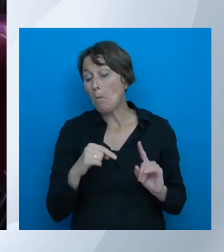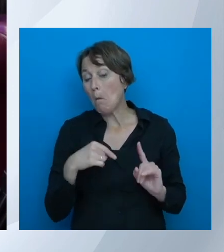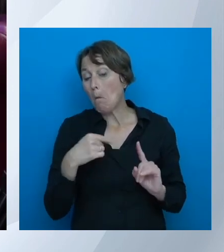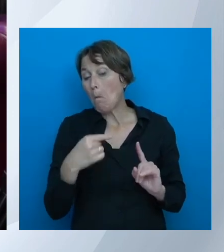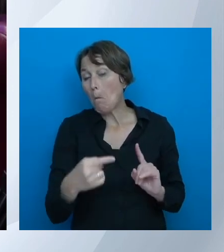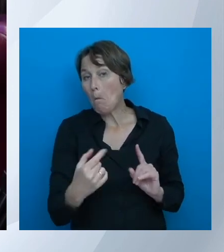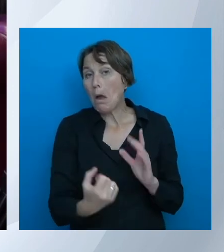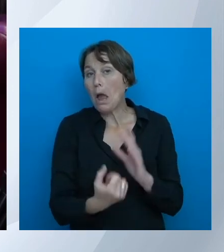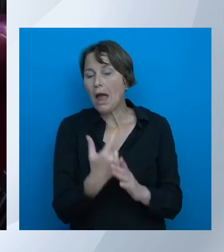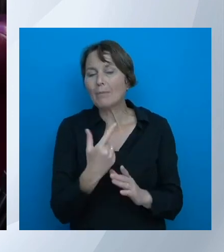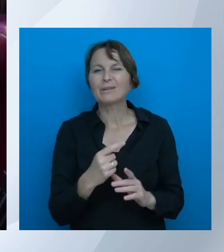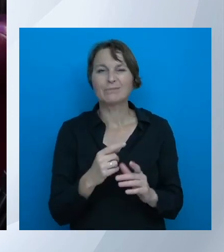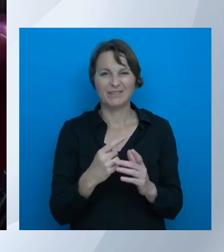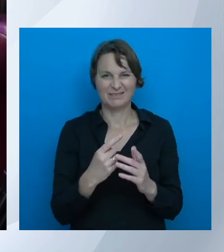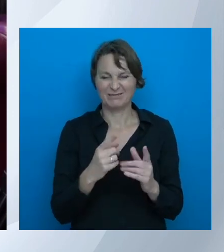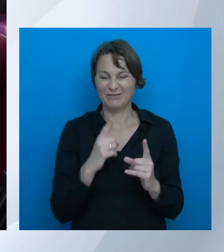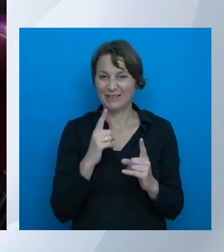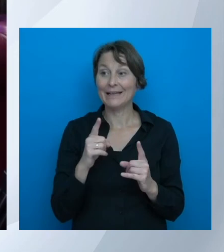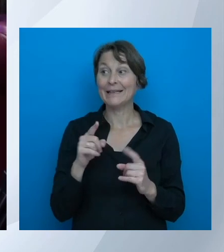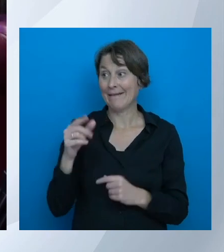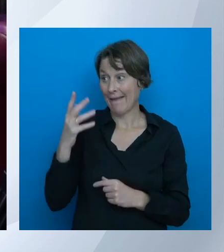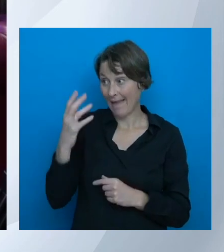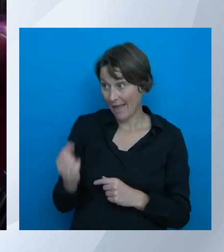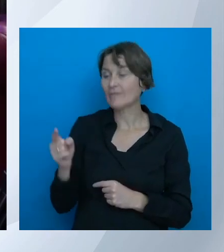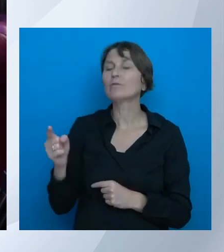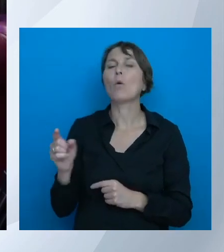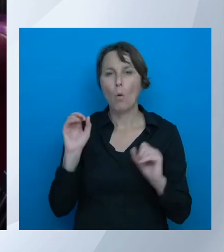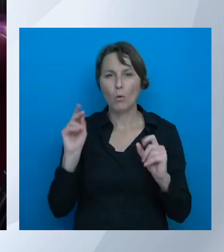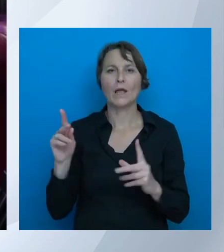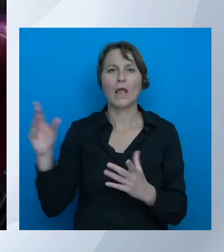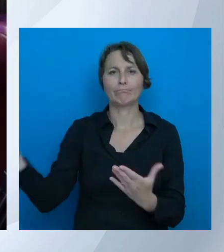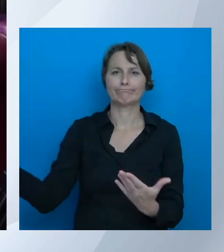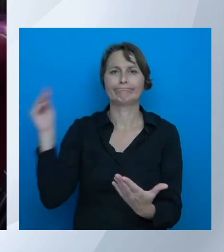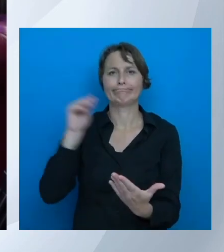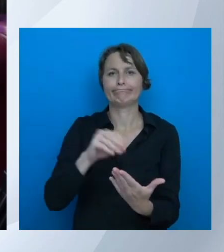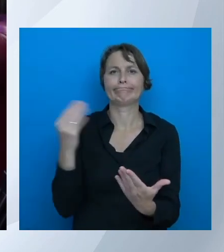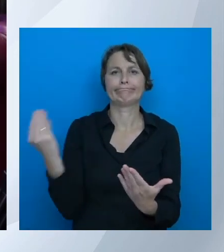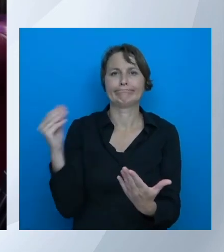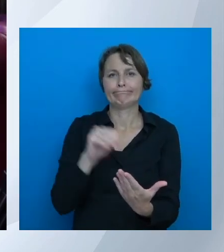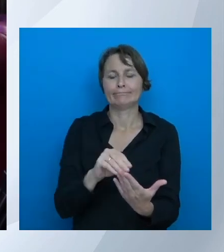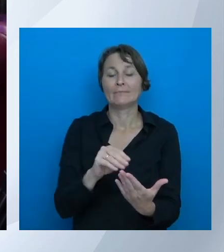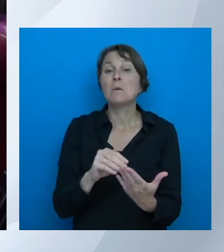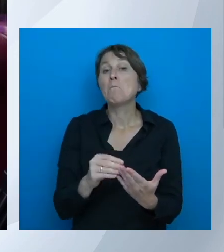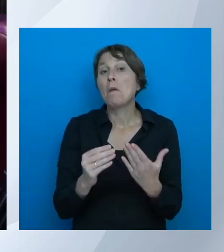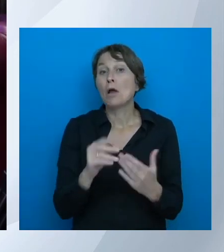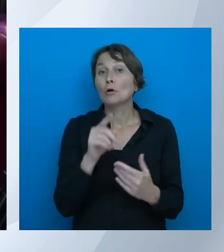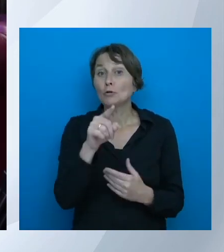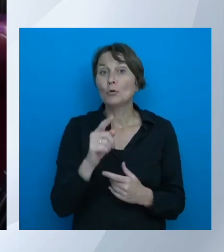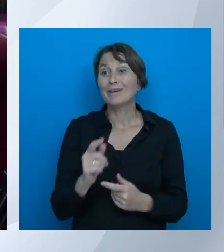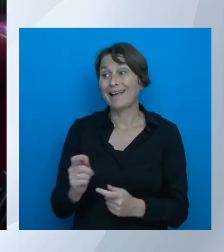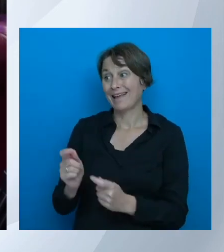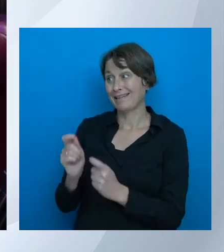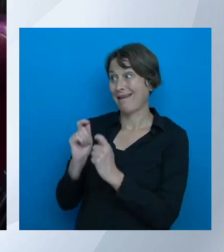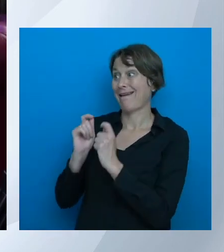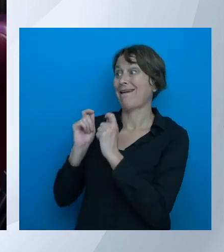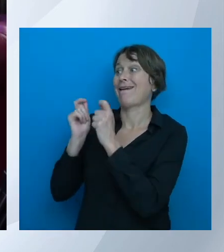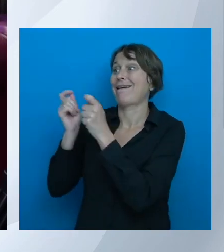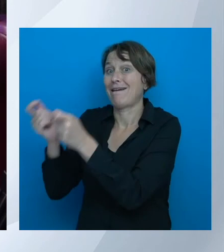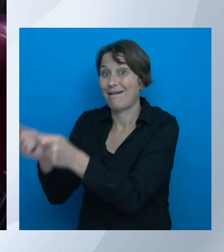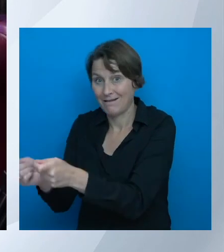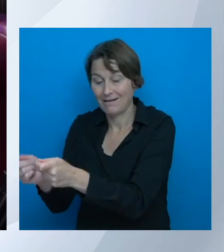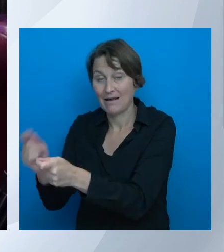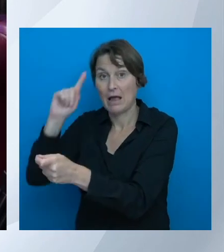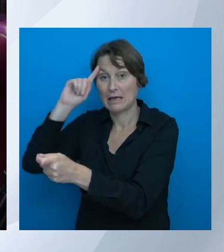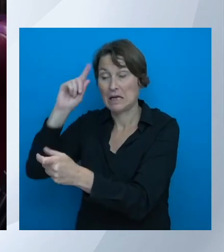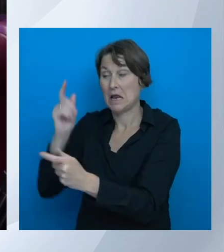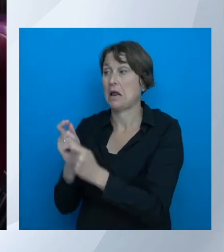only use what they have. But you might submit to the repo, and then